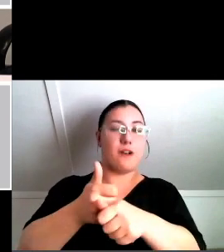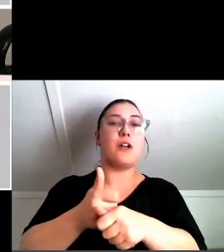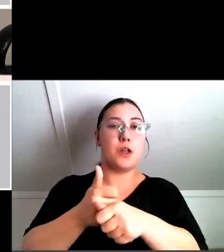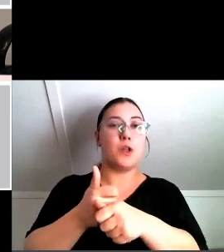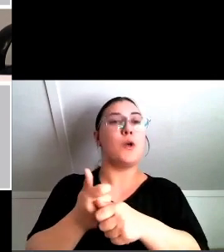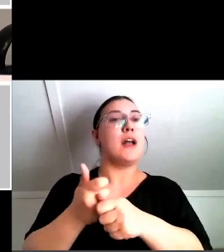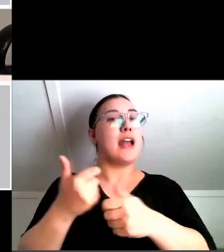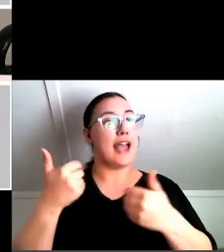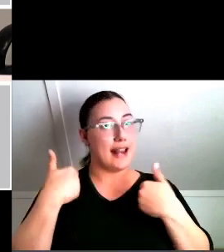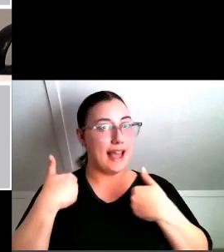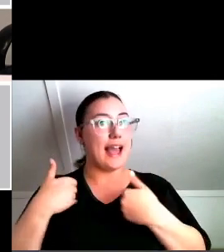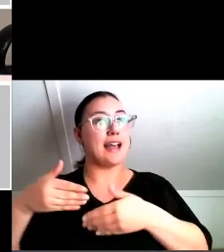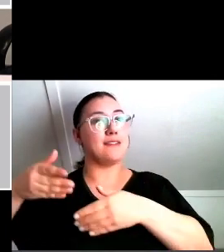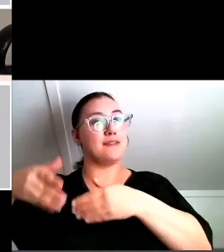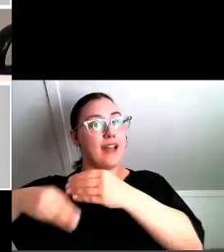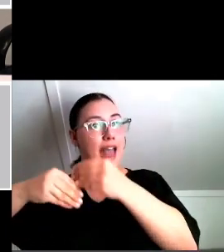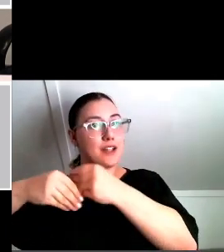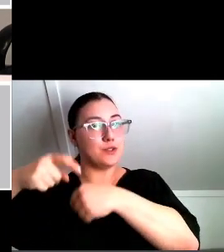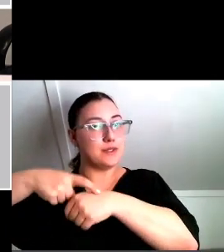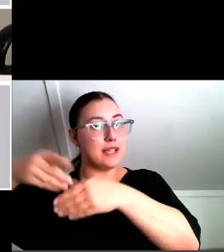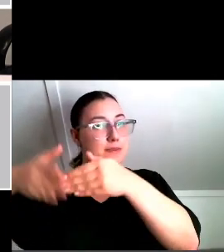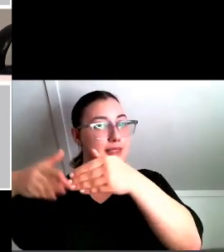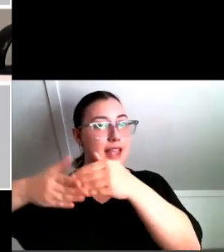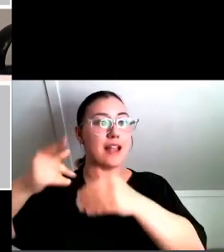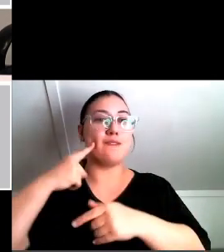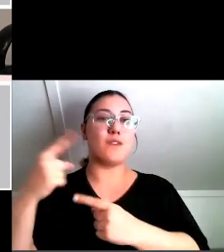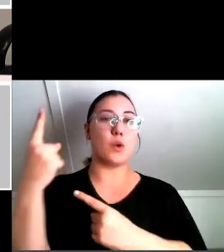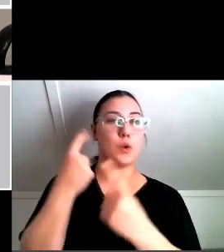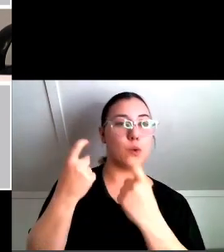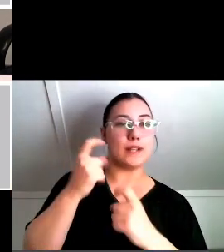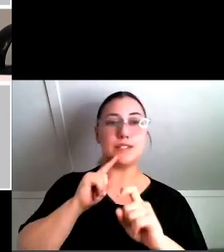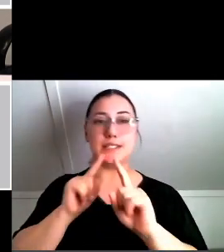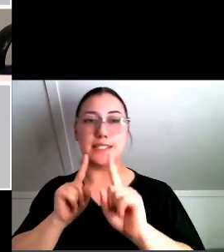the timer and punishing myself.